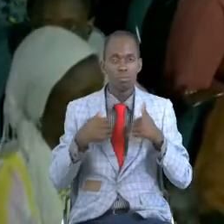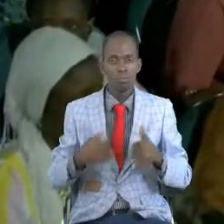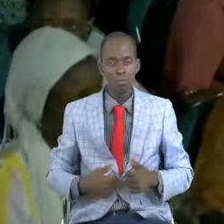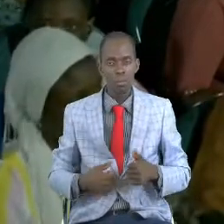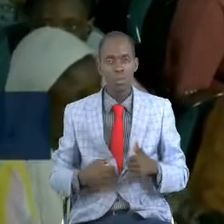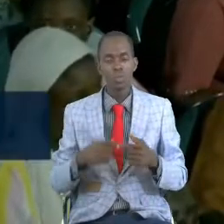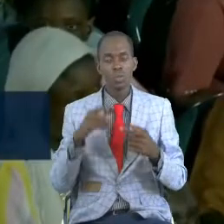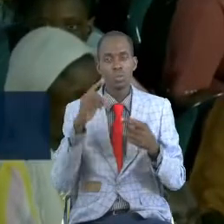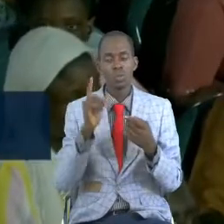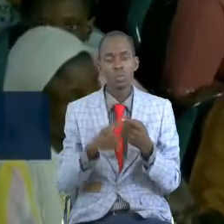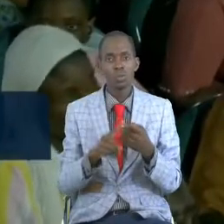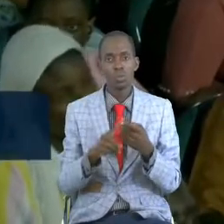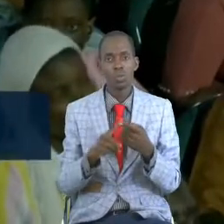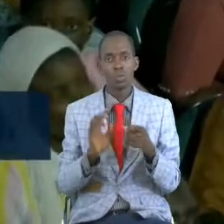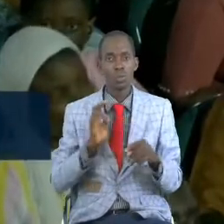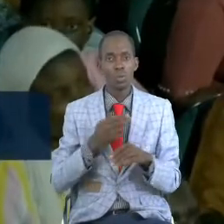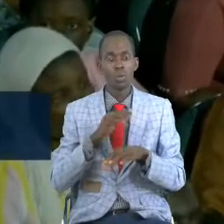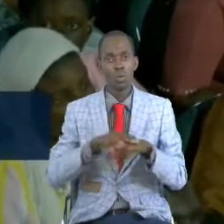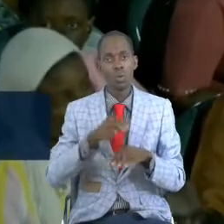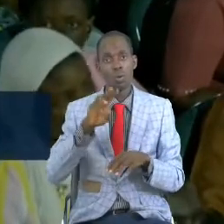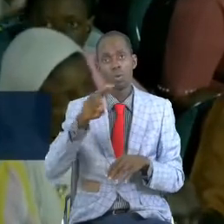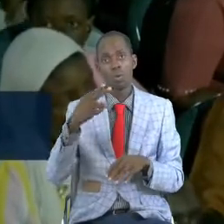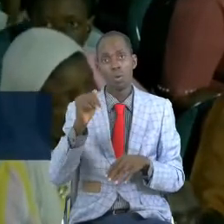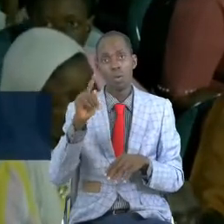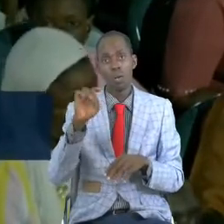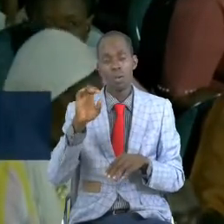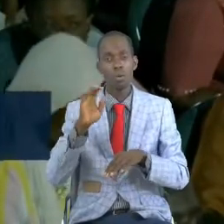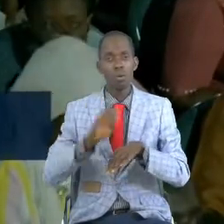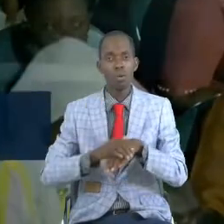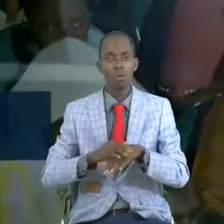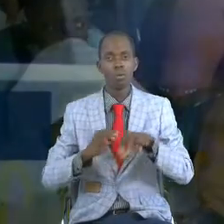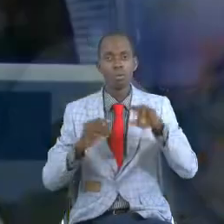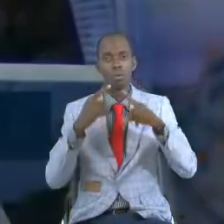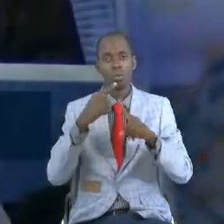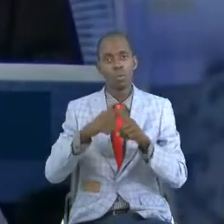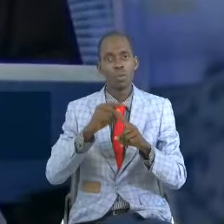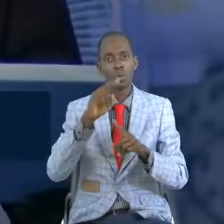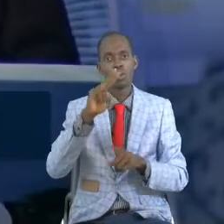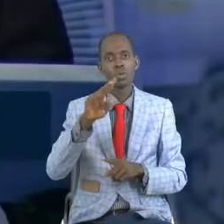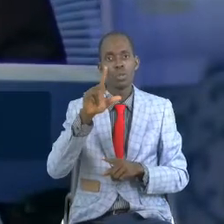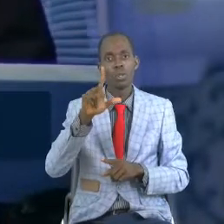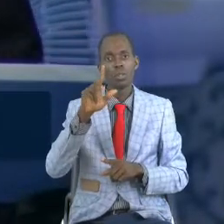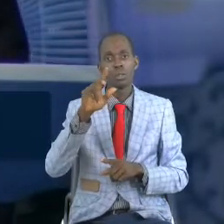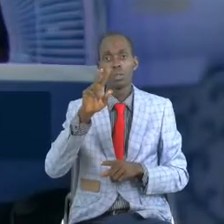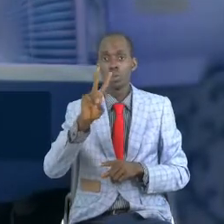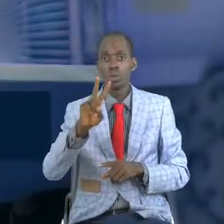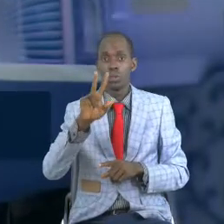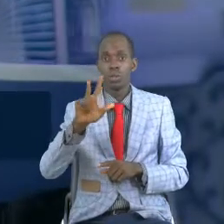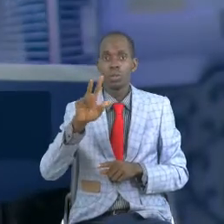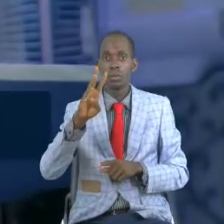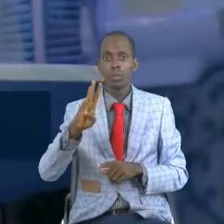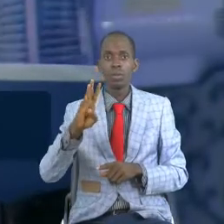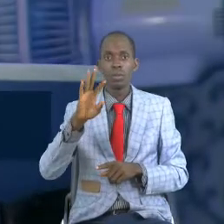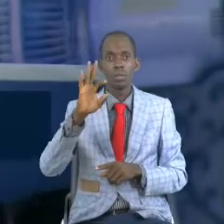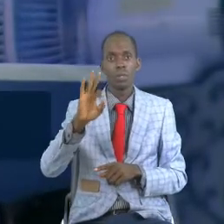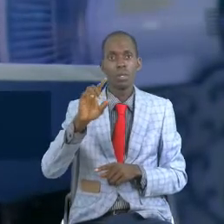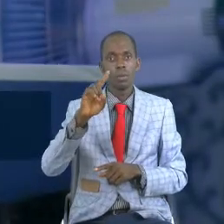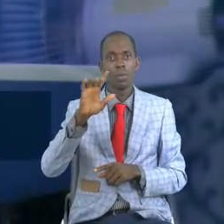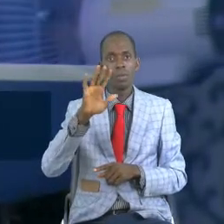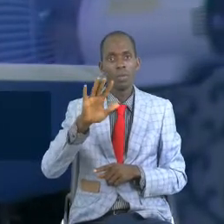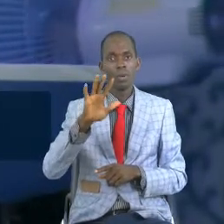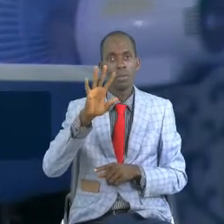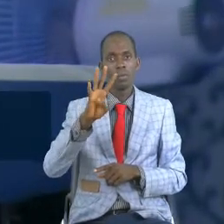four nine one five four four four nine